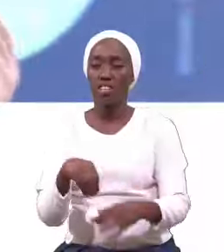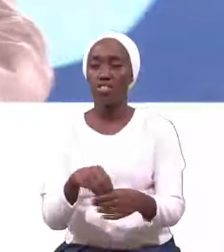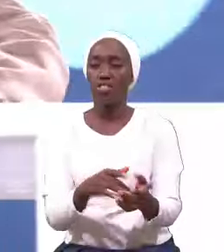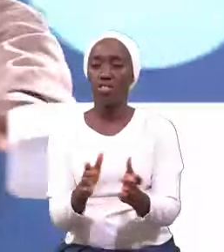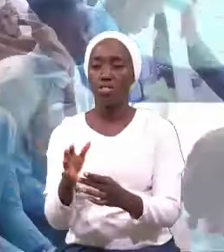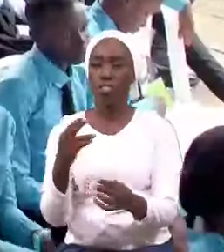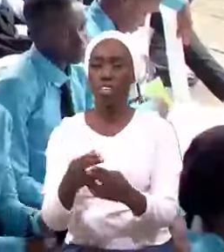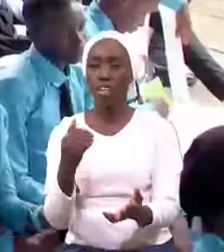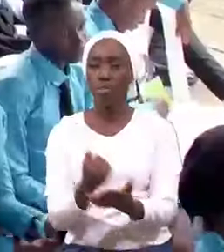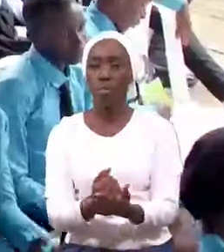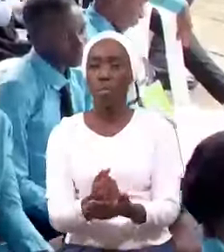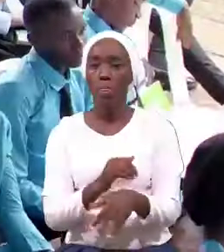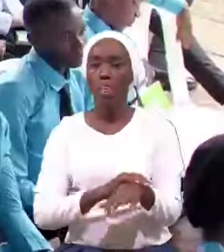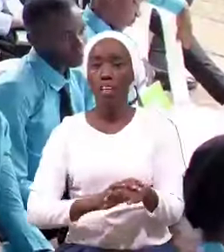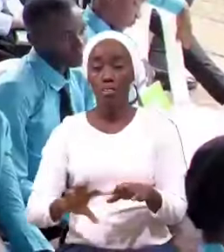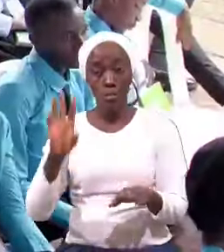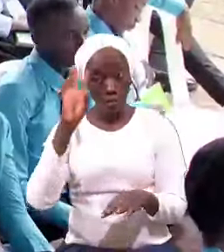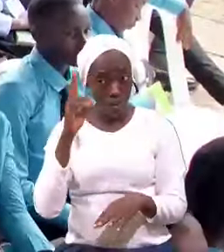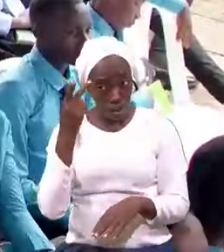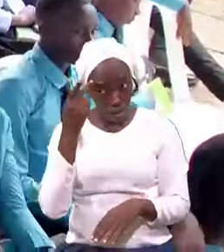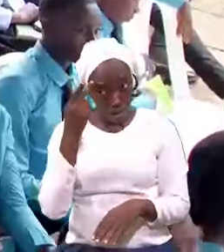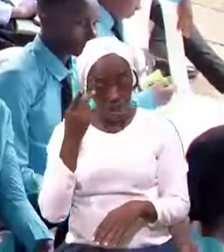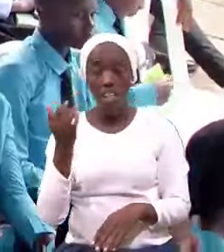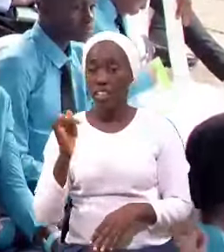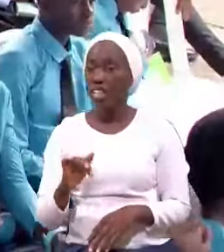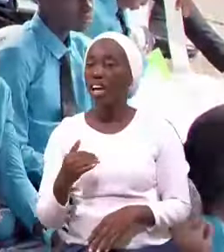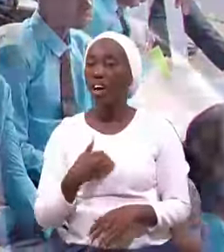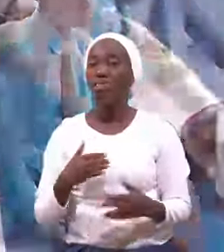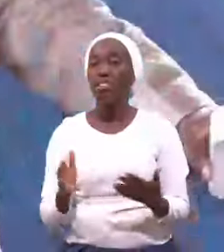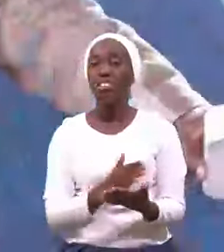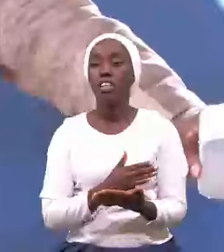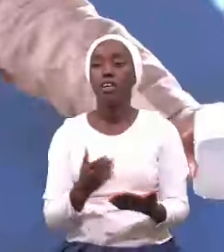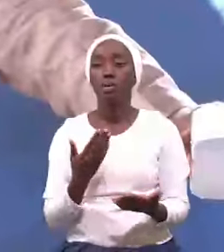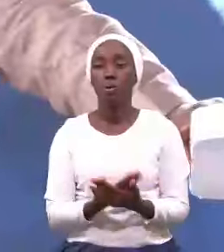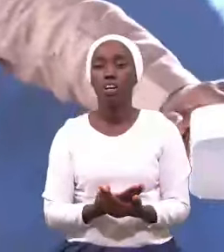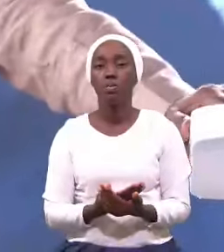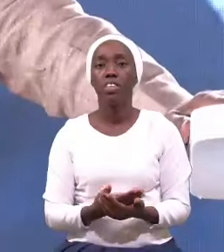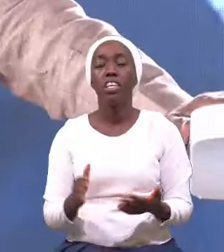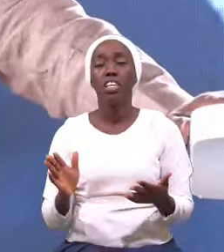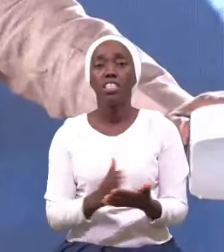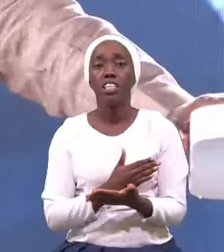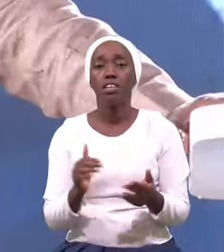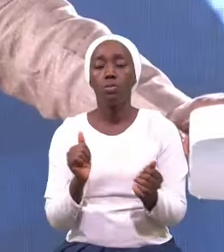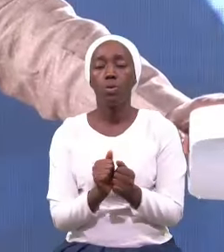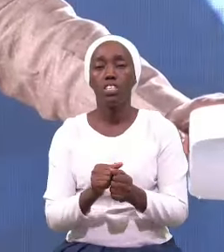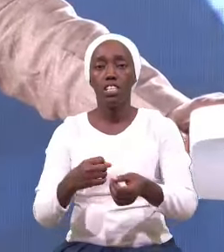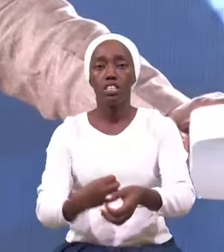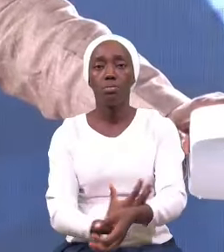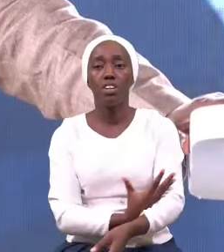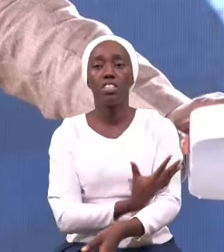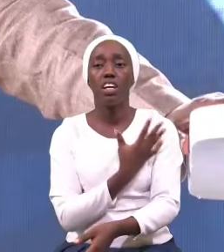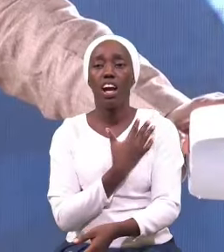Don't misunderstand me. They have been singing well. They've been singing with inspiration and illumination.